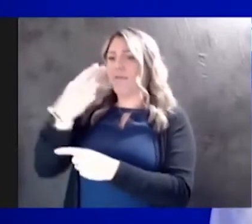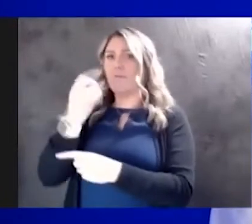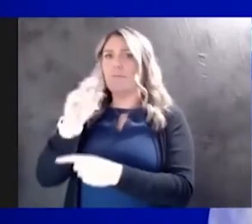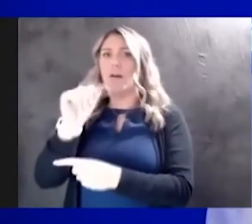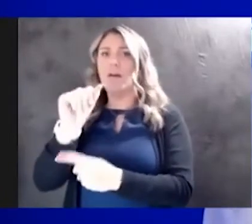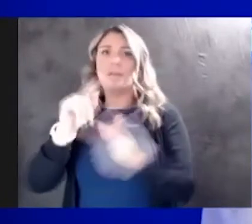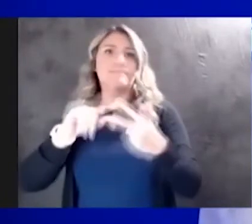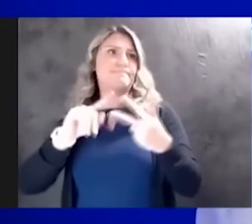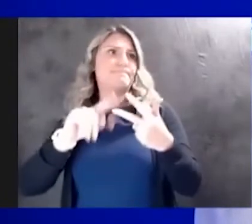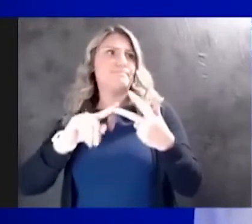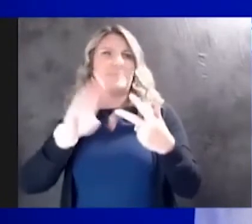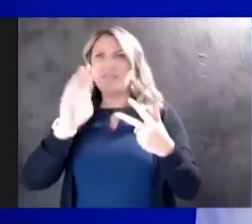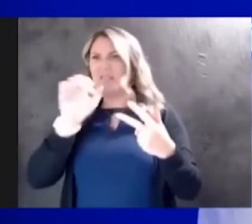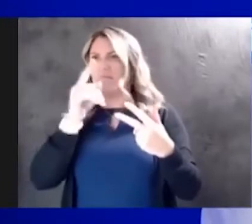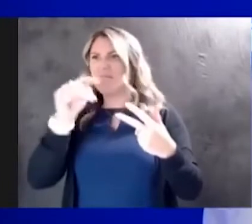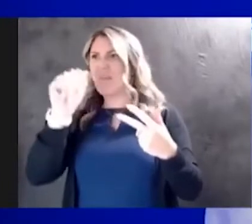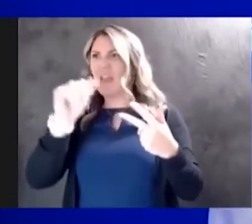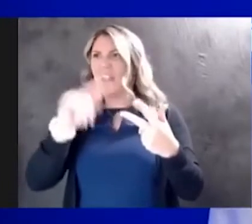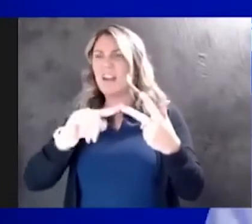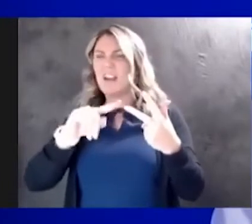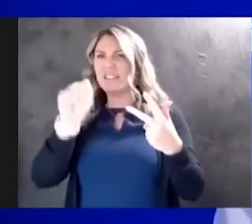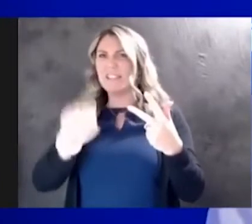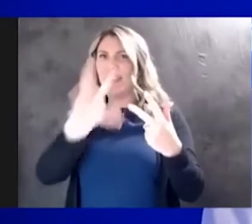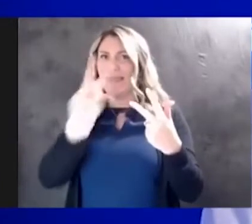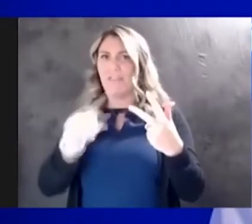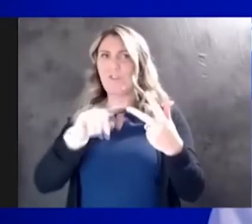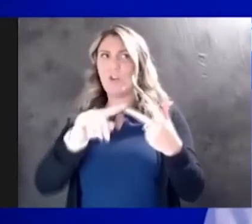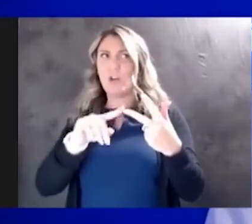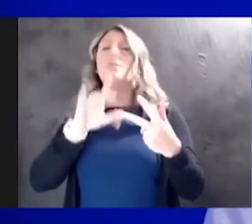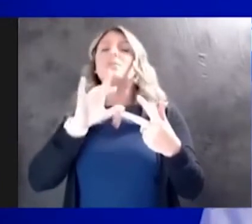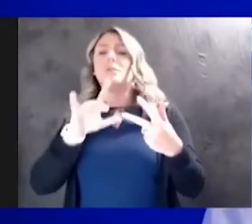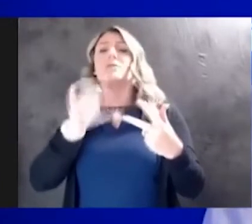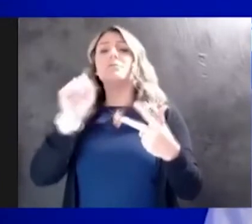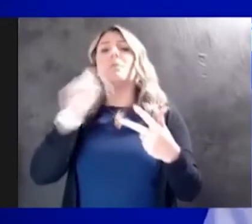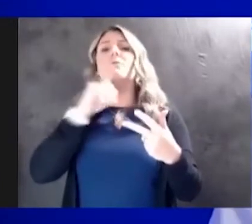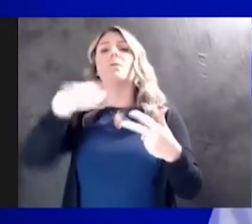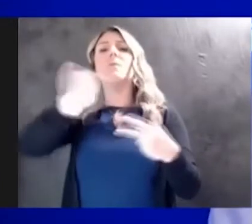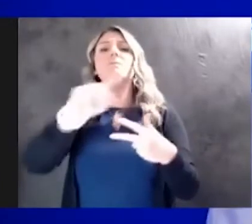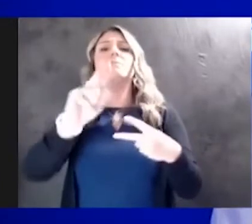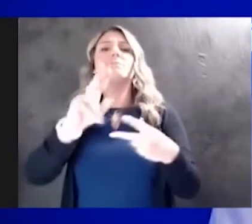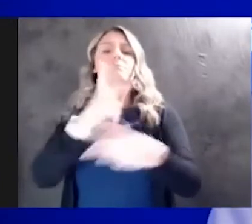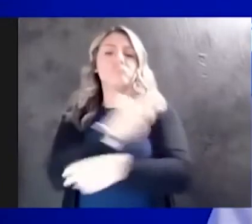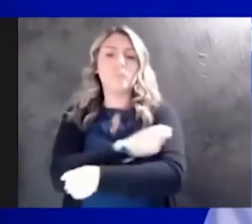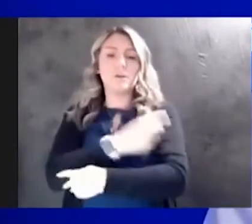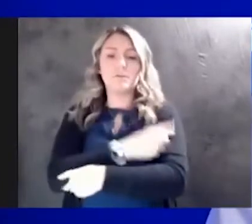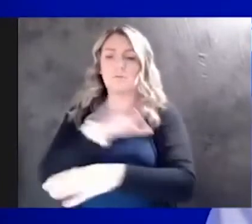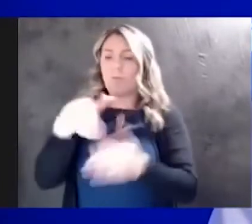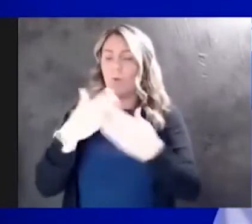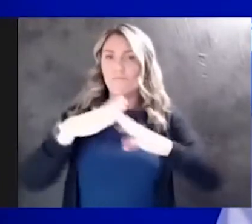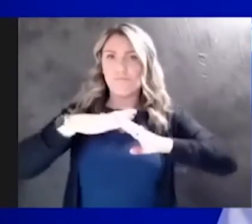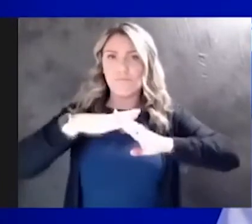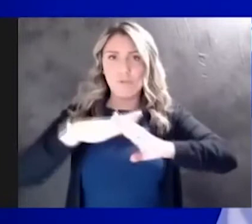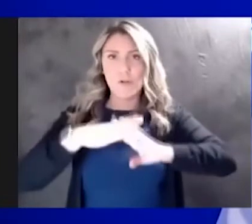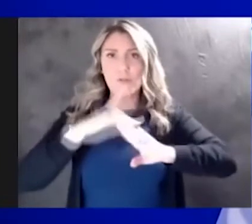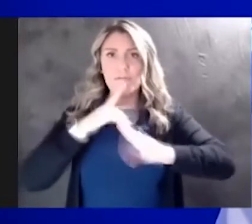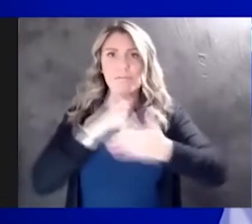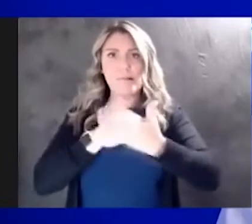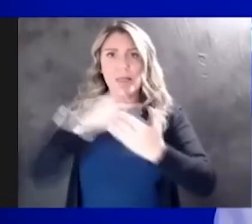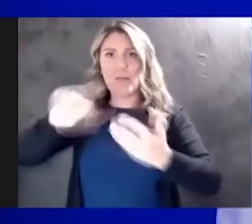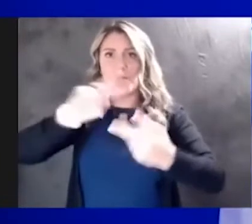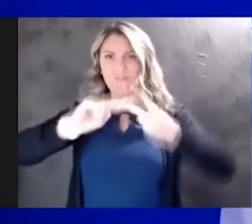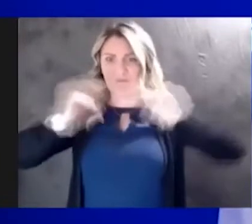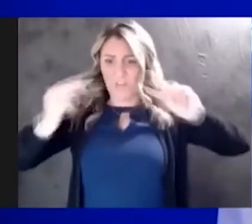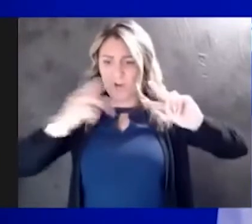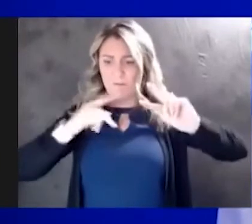believe was the South African variant. The vaccinations we have all provide protection against all of those variants, and it provides protection against